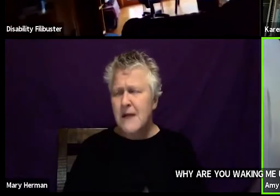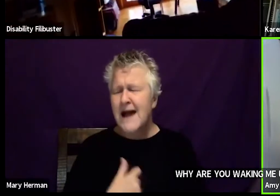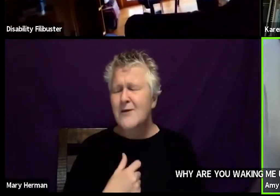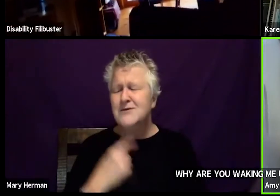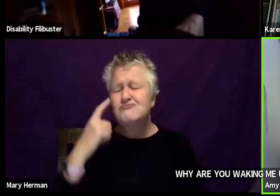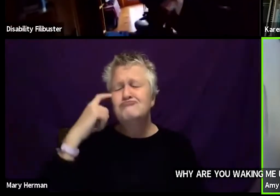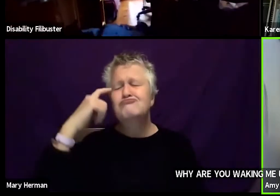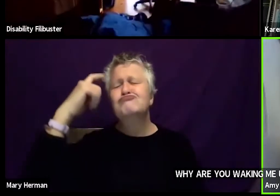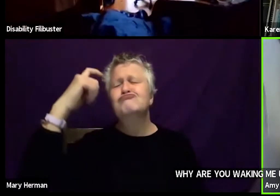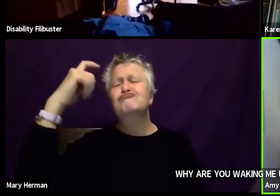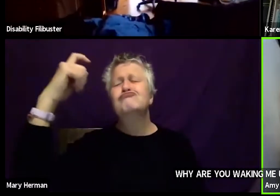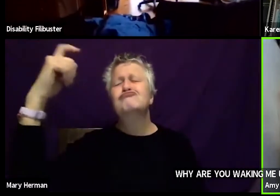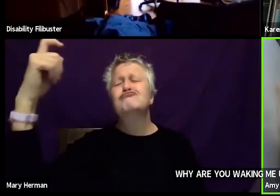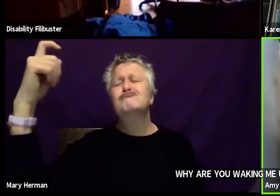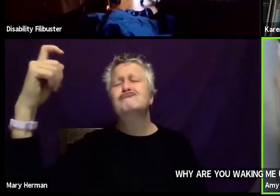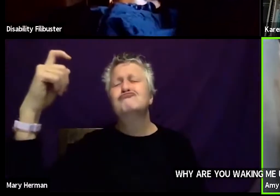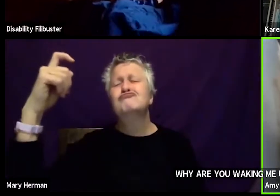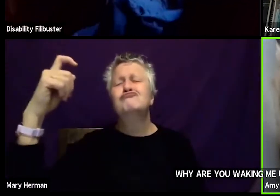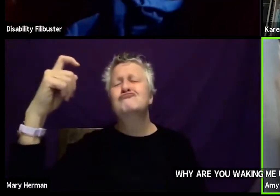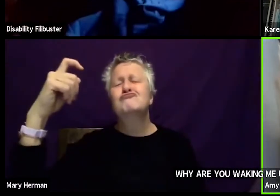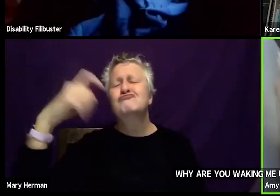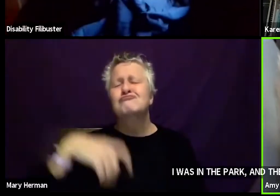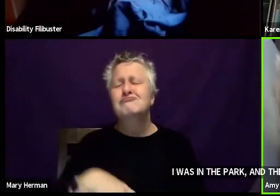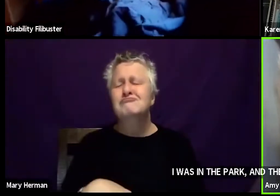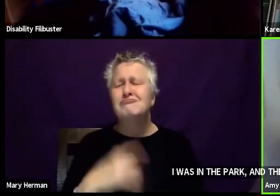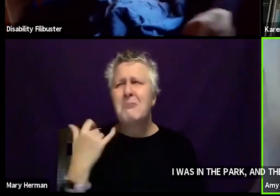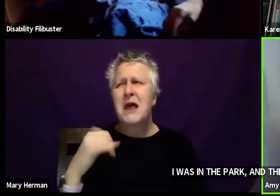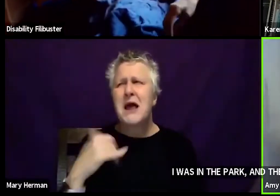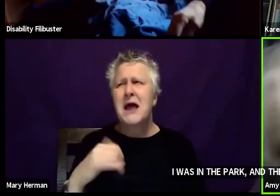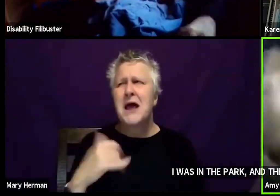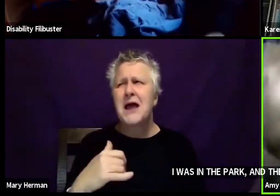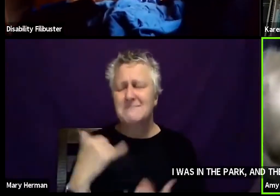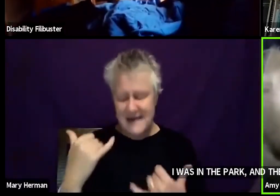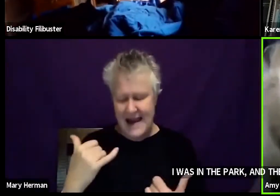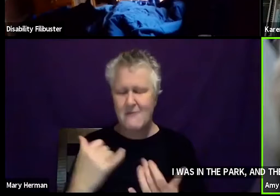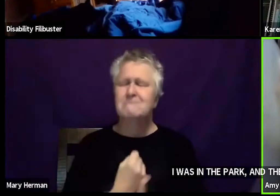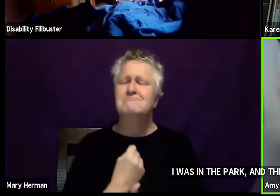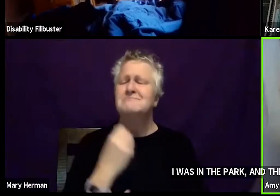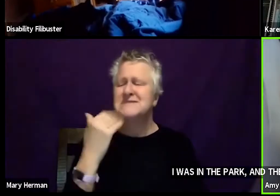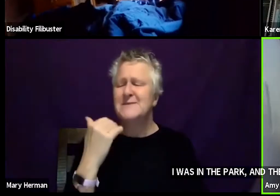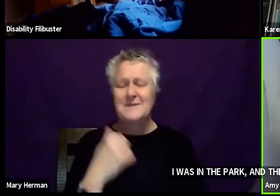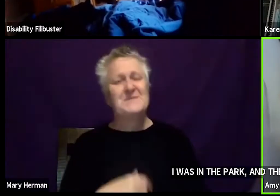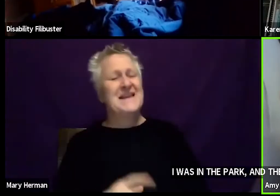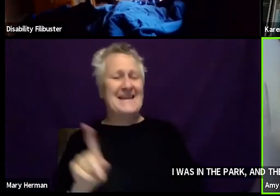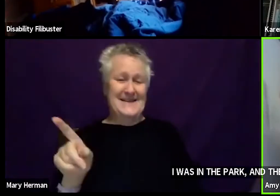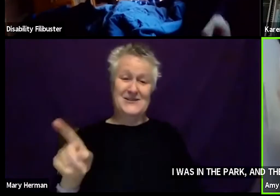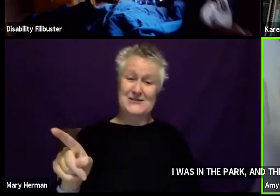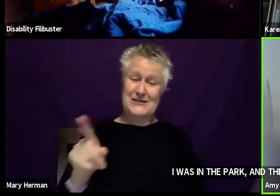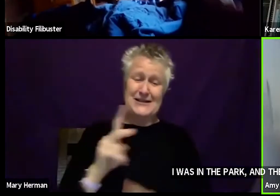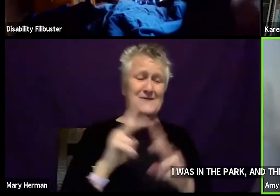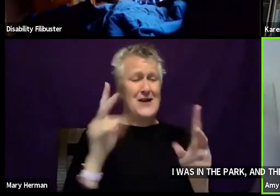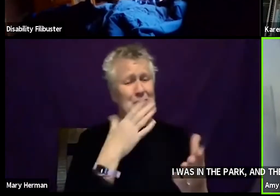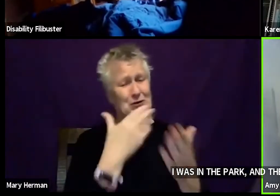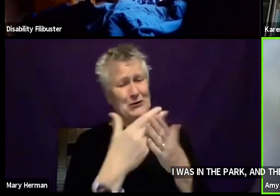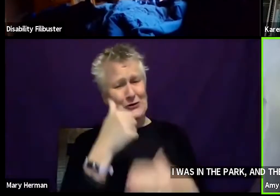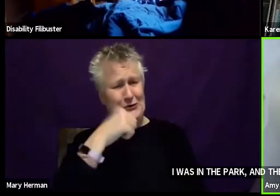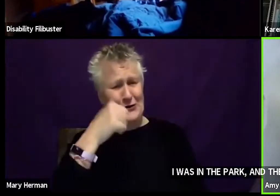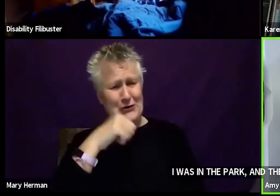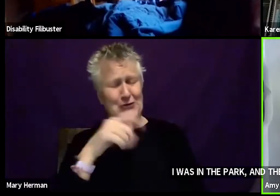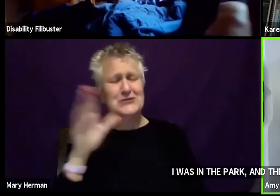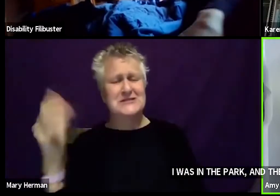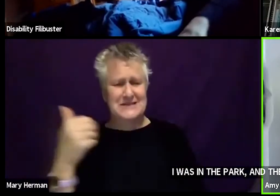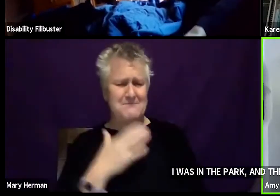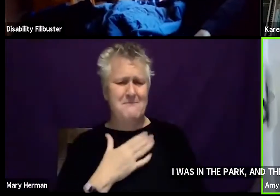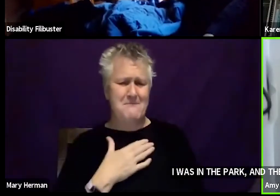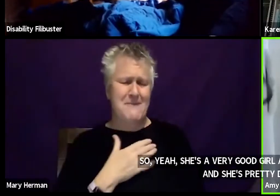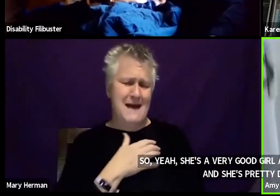was sleeping. So yeah, she's a very good girl, and she's my mobility aid, and she's pretty darn cute. So she always